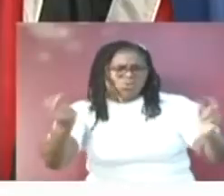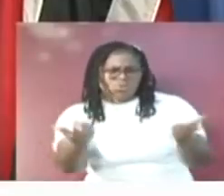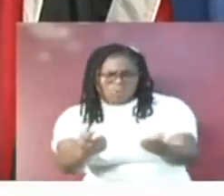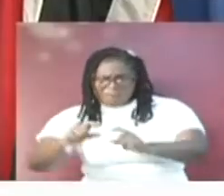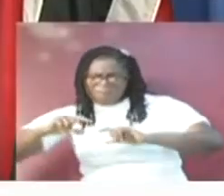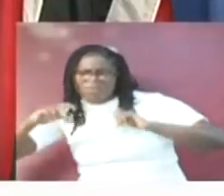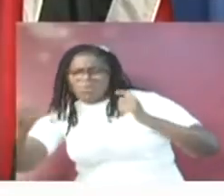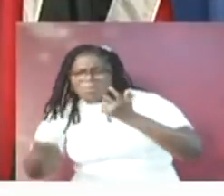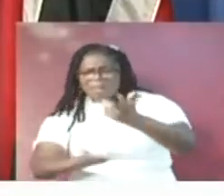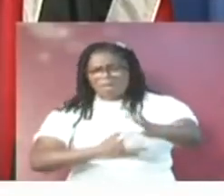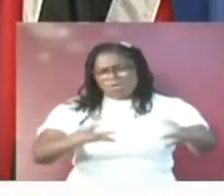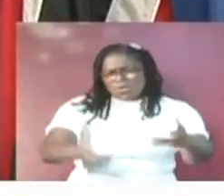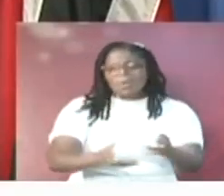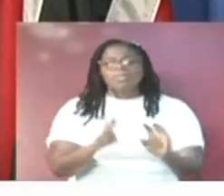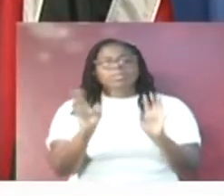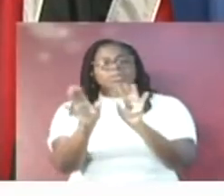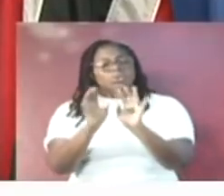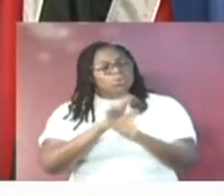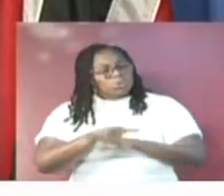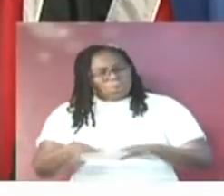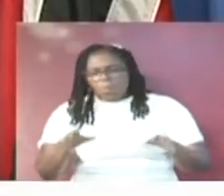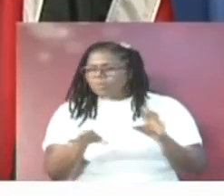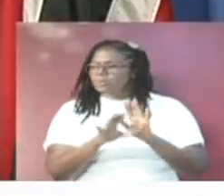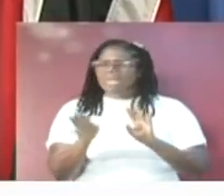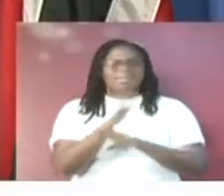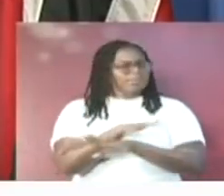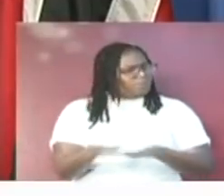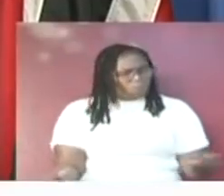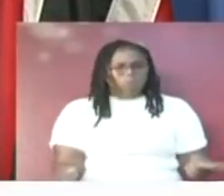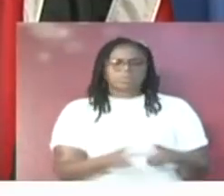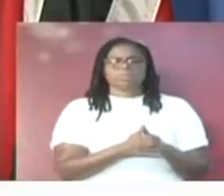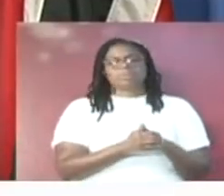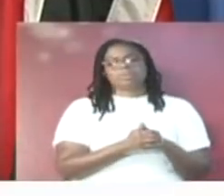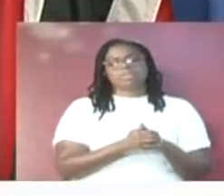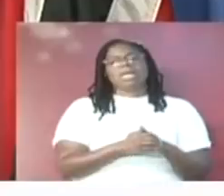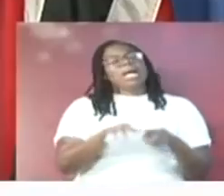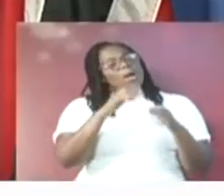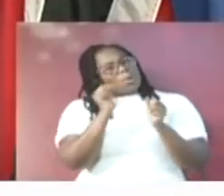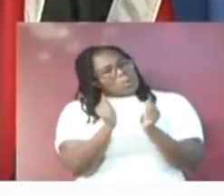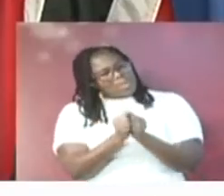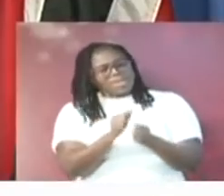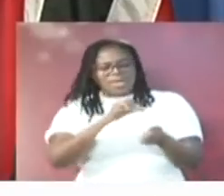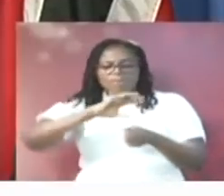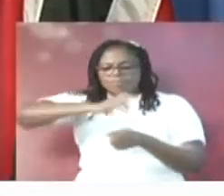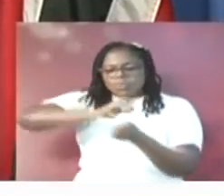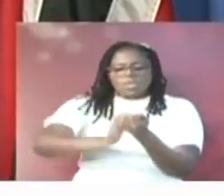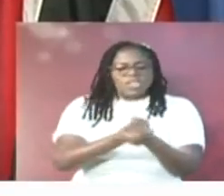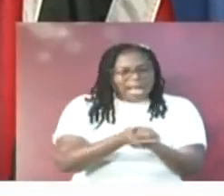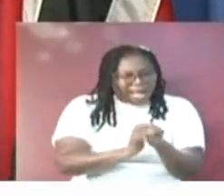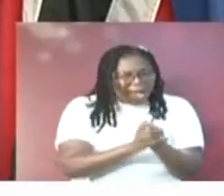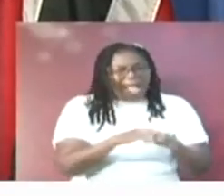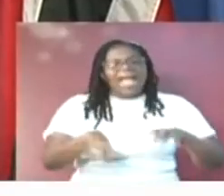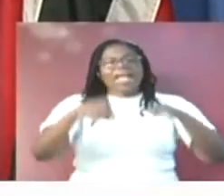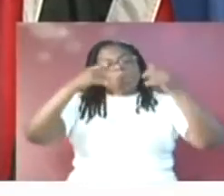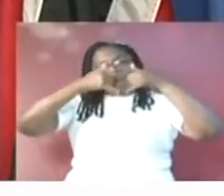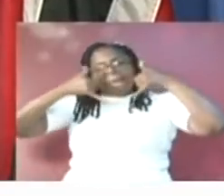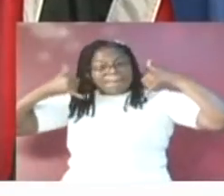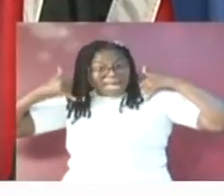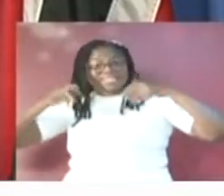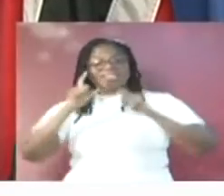every confidence that we will not end up at the place where those graphs are pointing